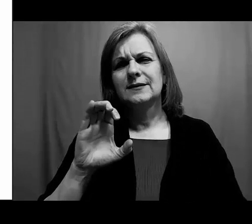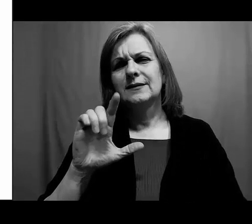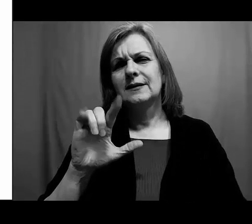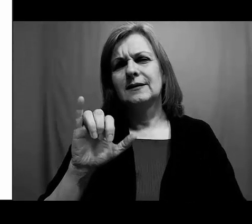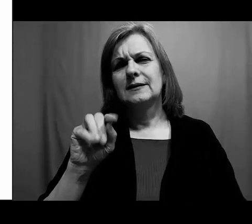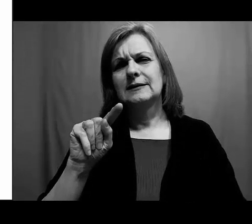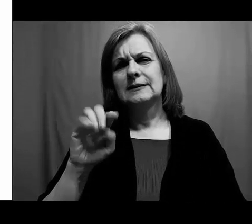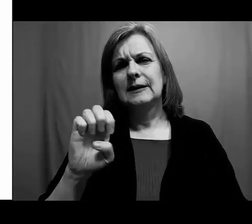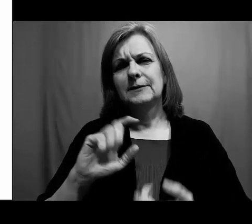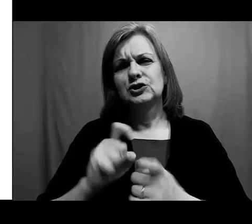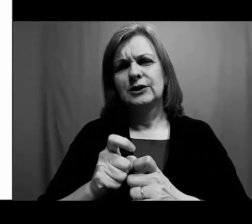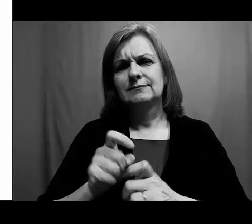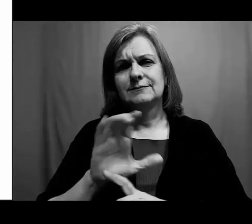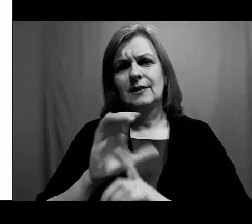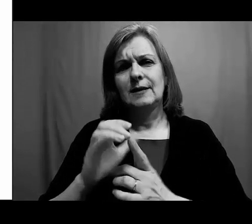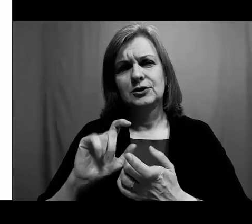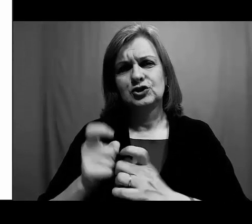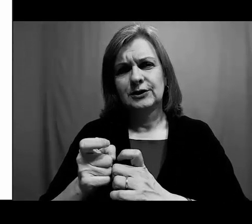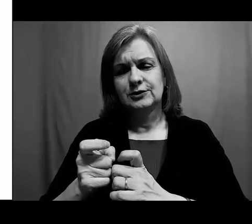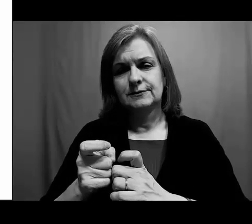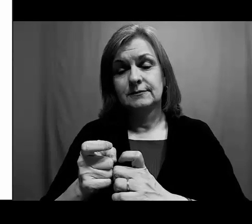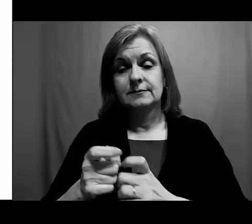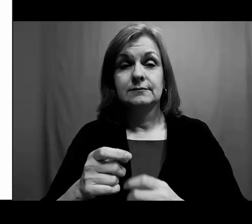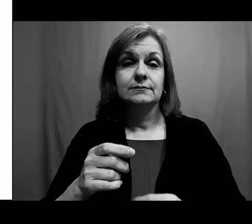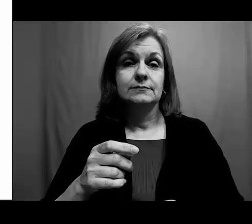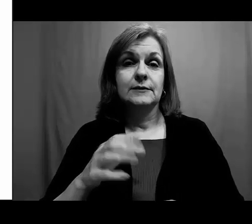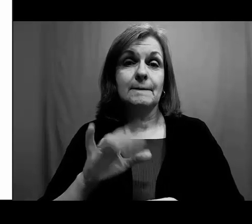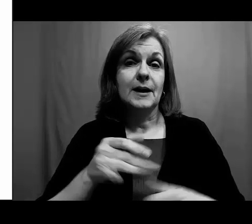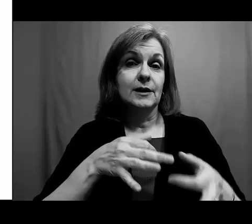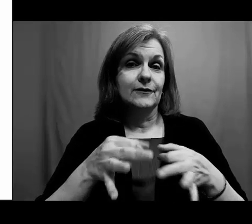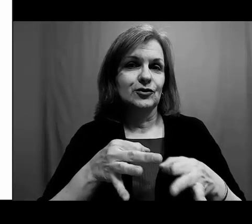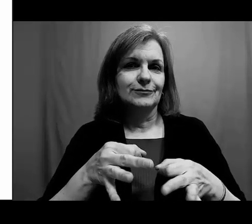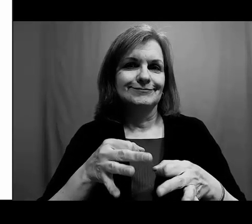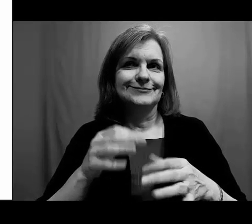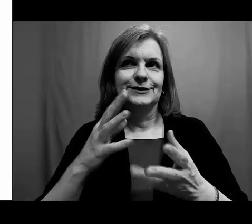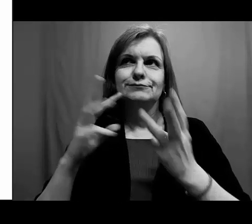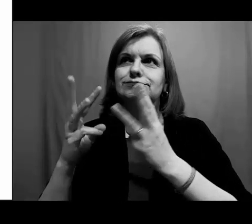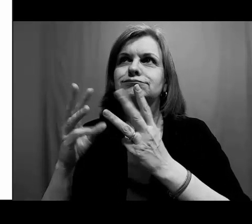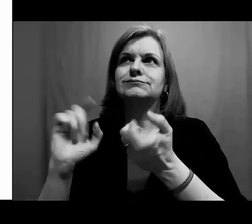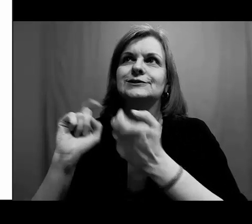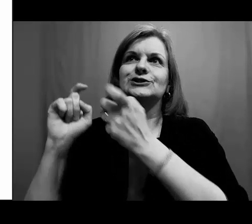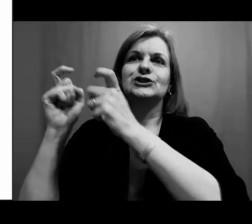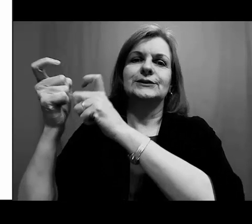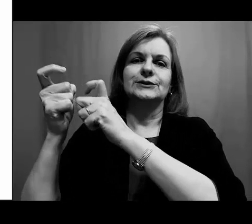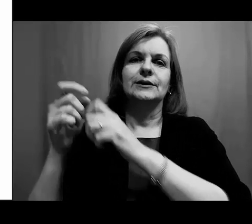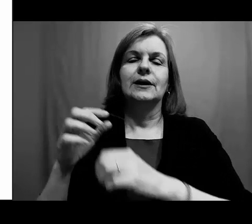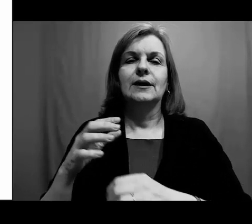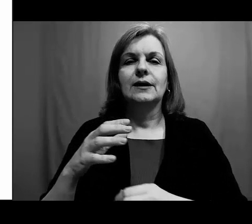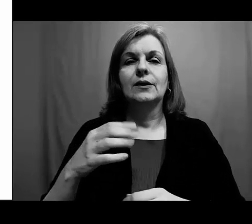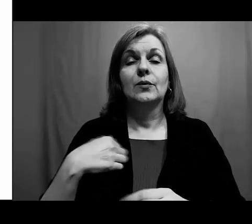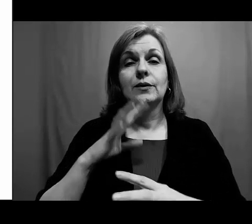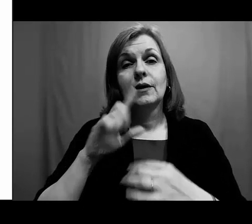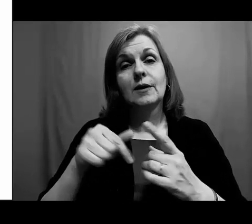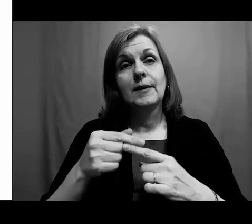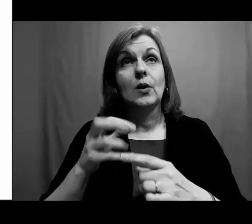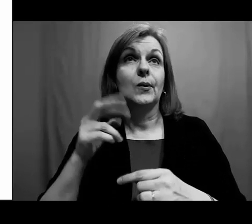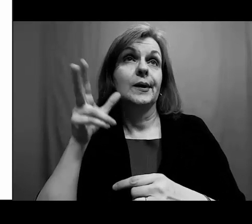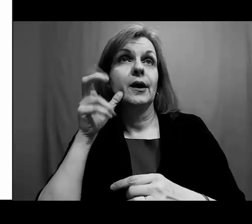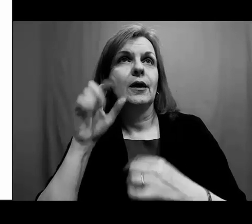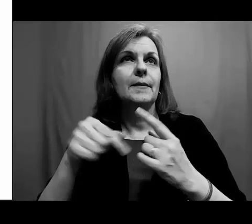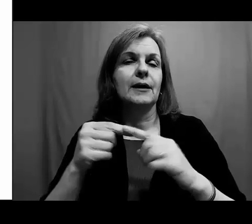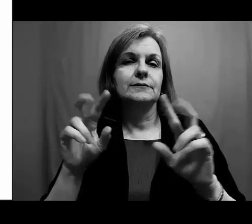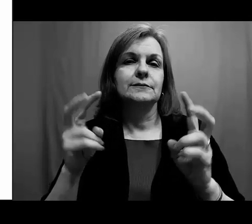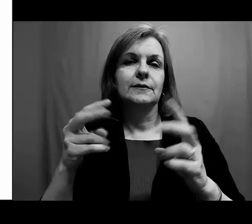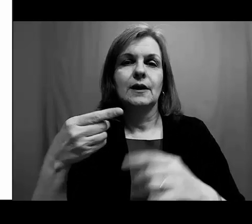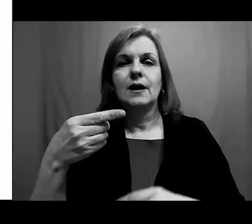What is climate change? Well, by definition, it's any change in the climate, right? We often talk about